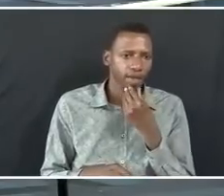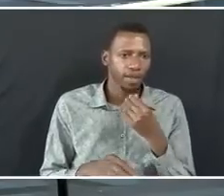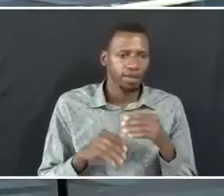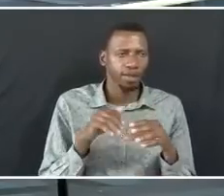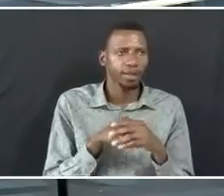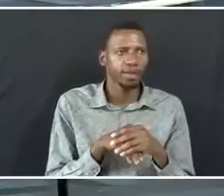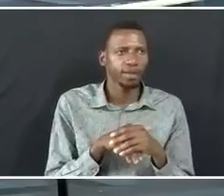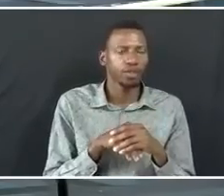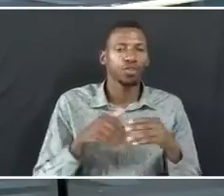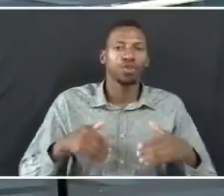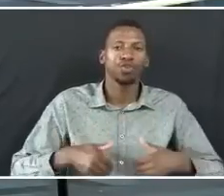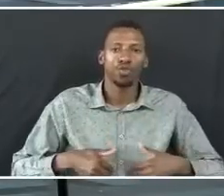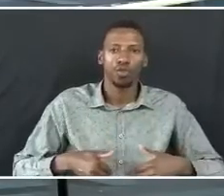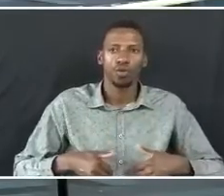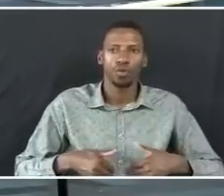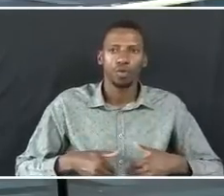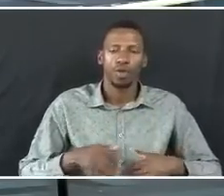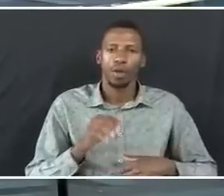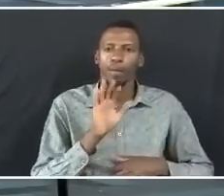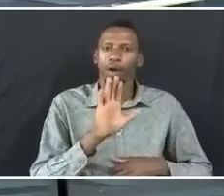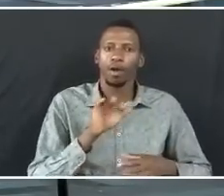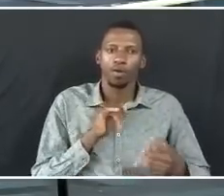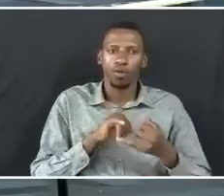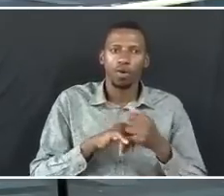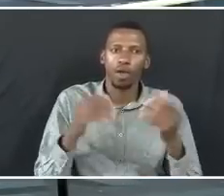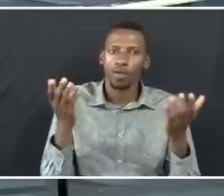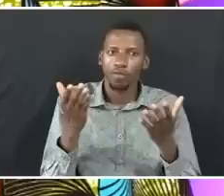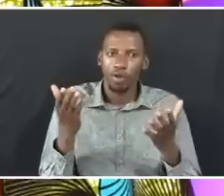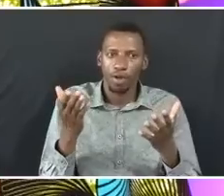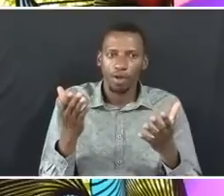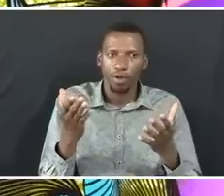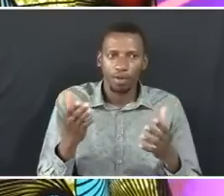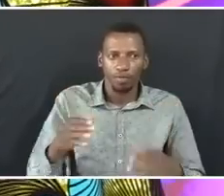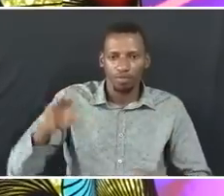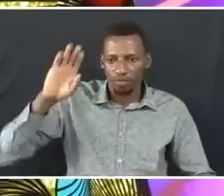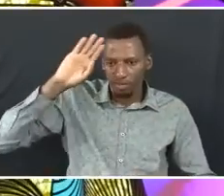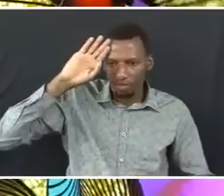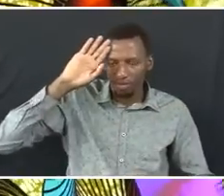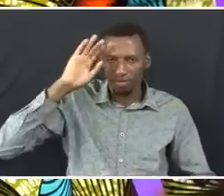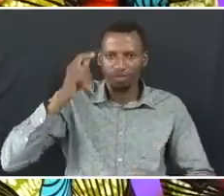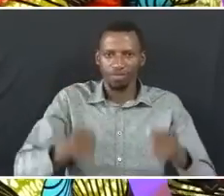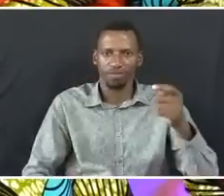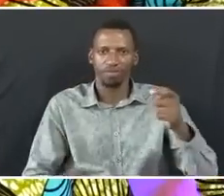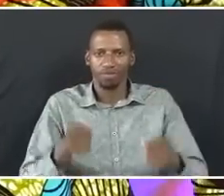the men in the youth, their wives are still pathfinders there.